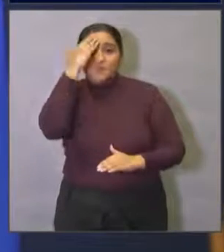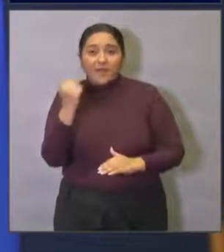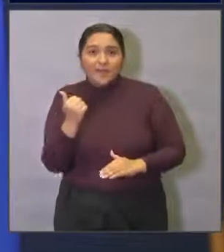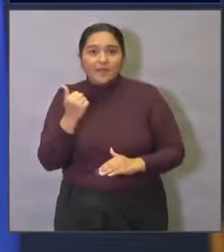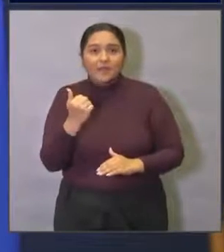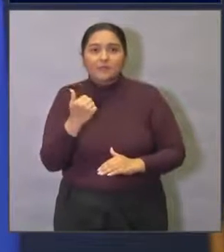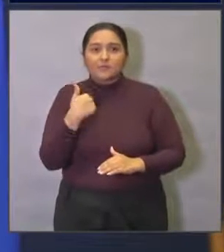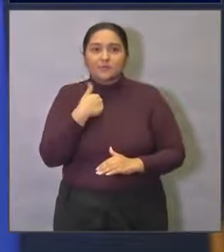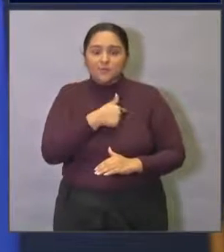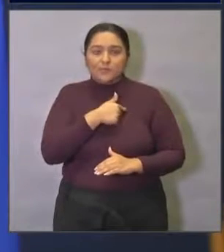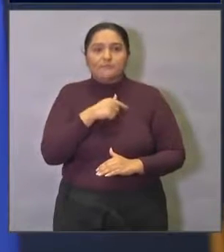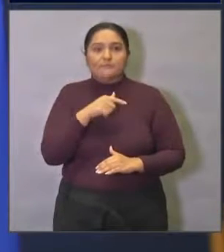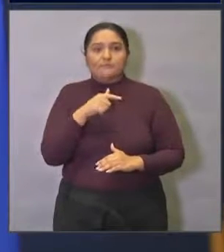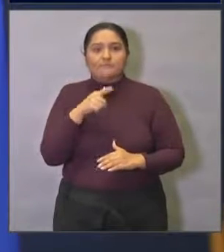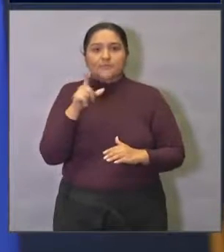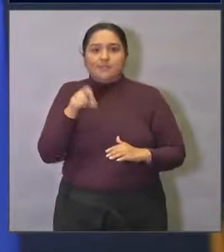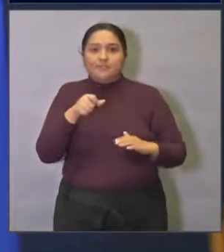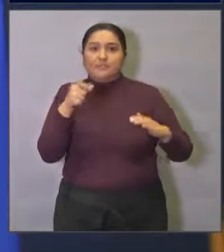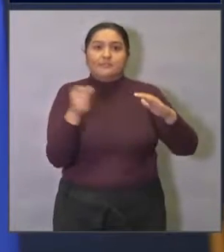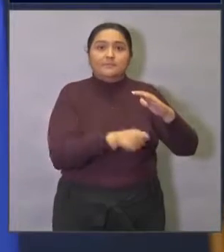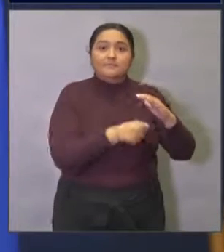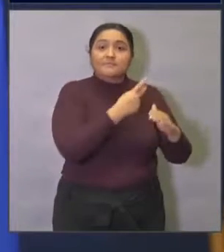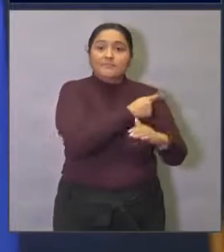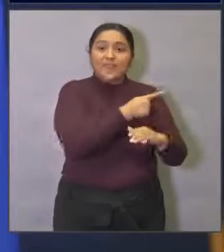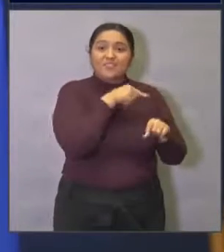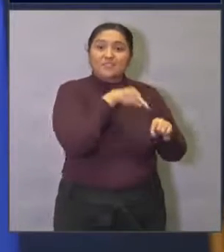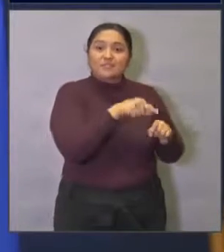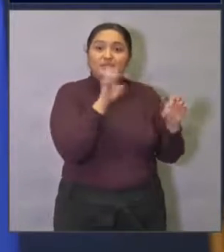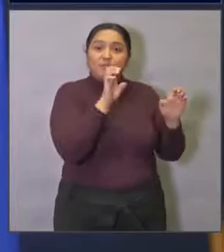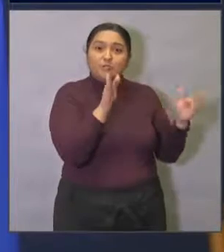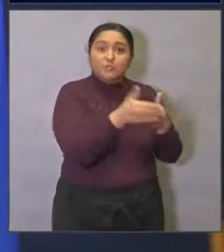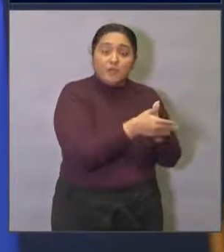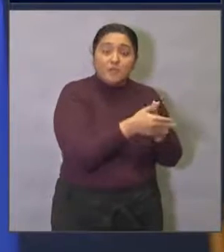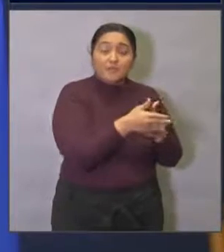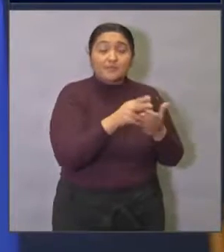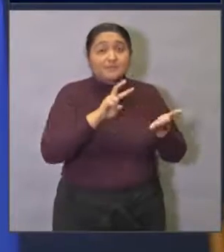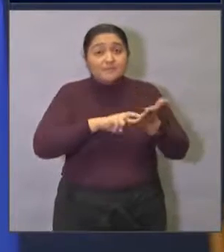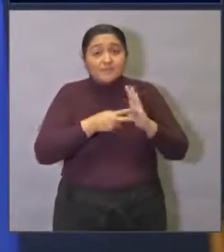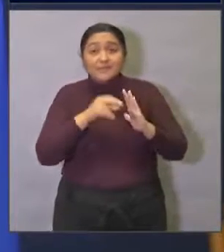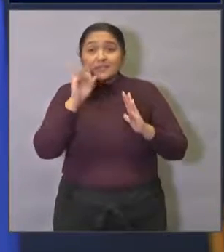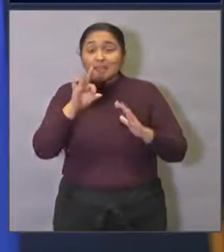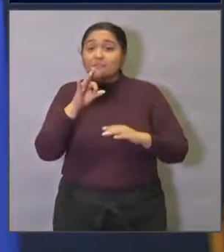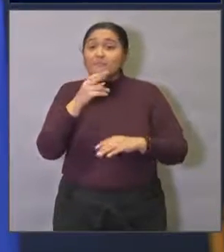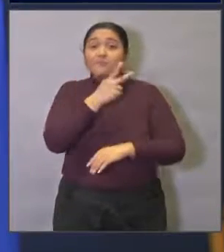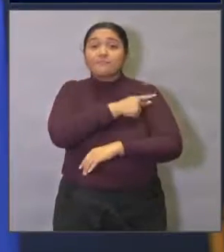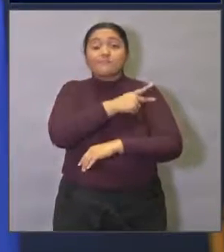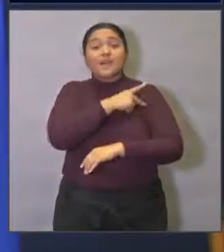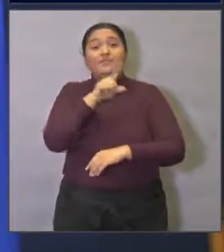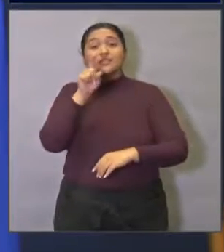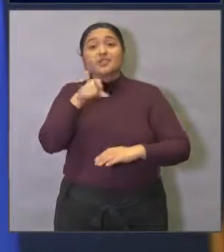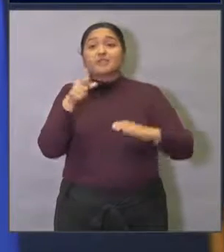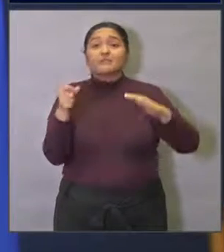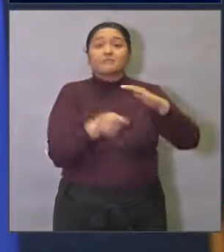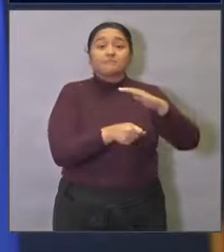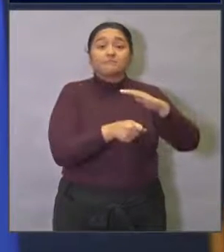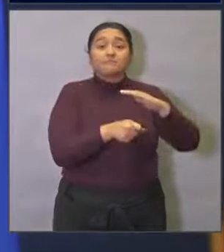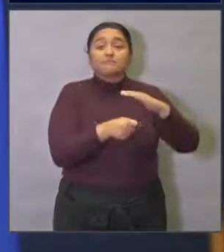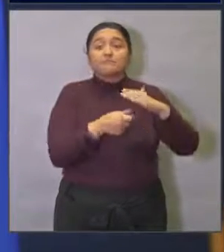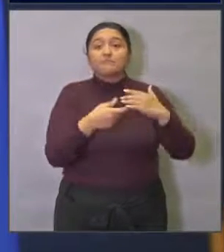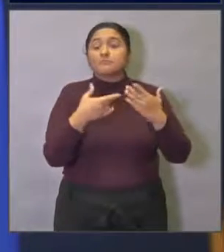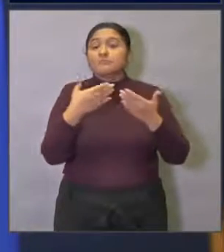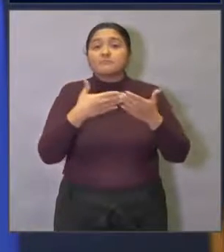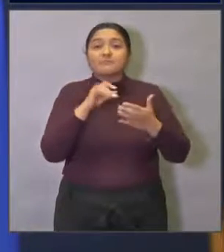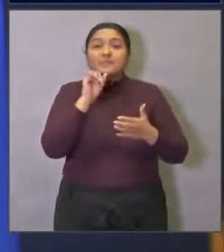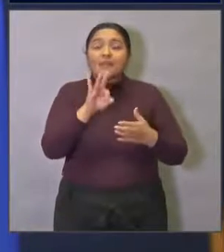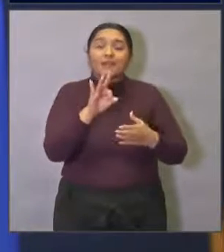board patients in the emergency department. And what that means is that when a patient needs to be admitted to the hospital requiring either an ICU or an